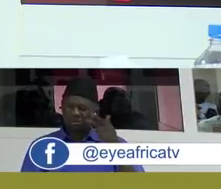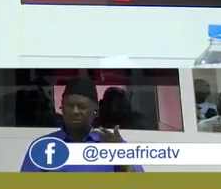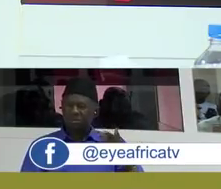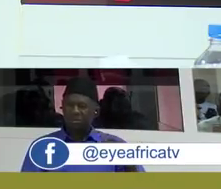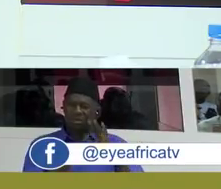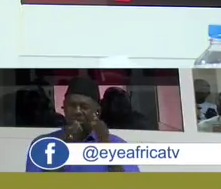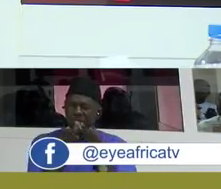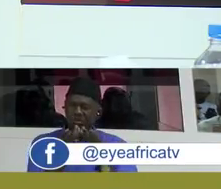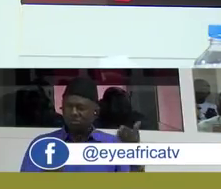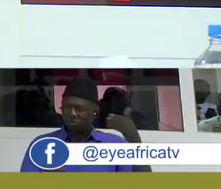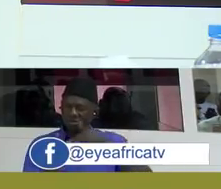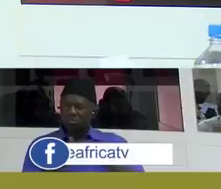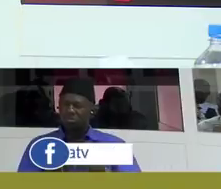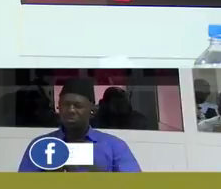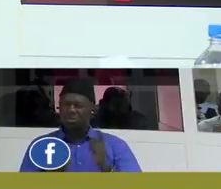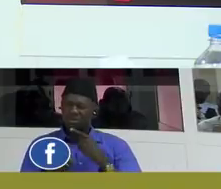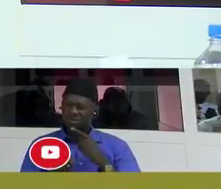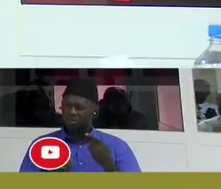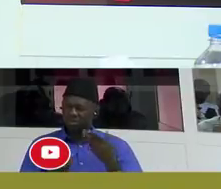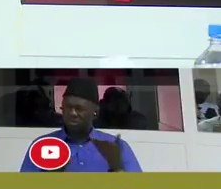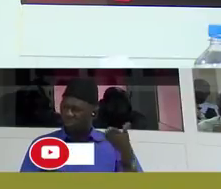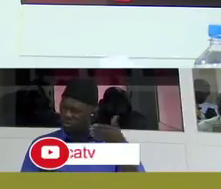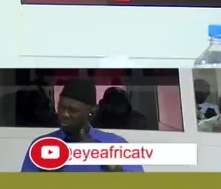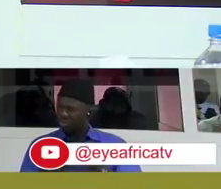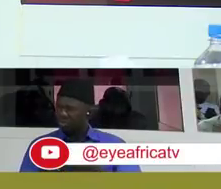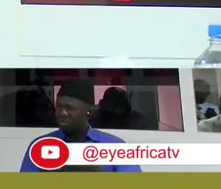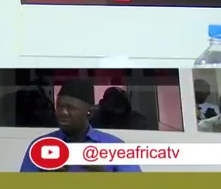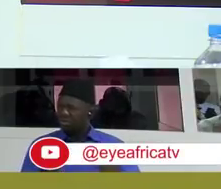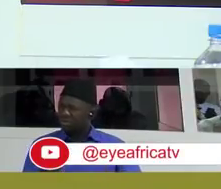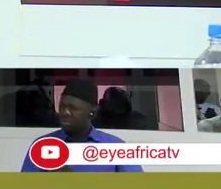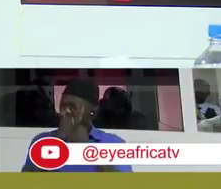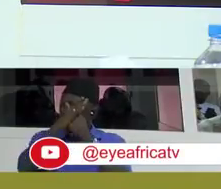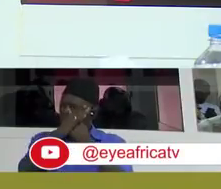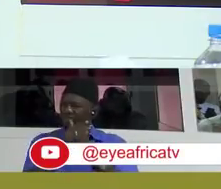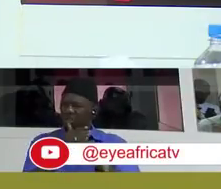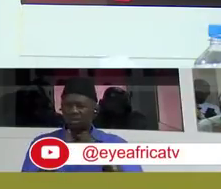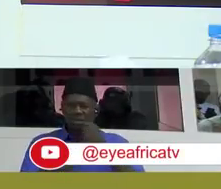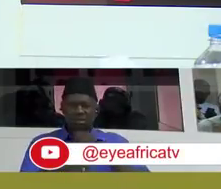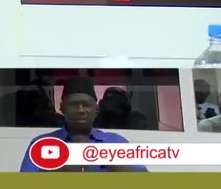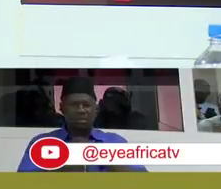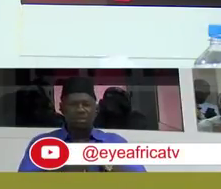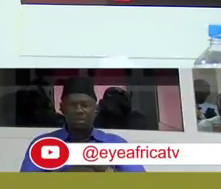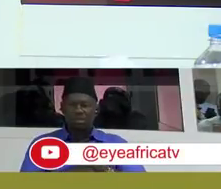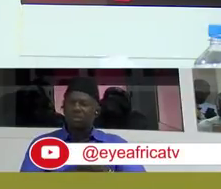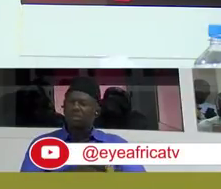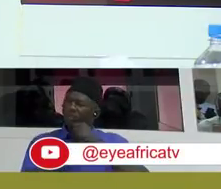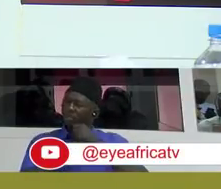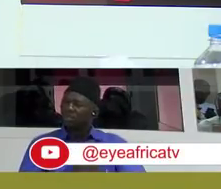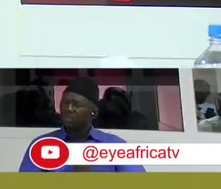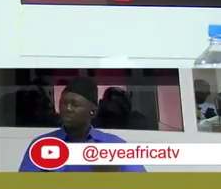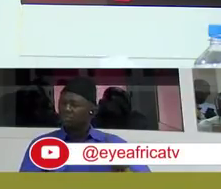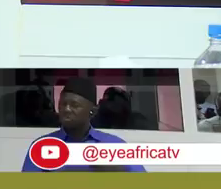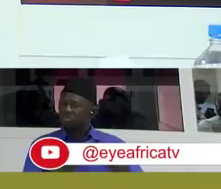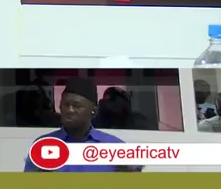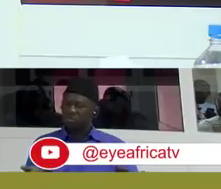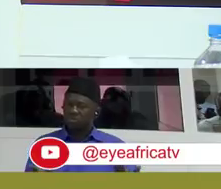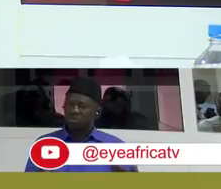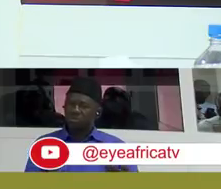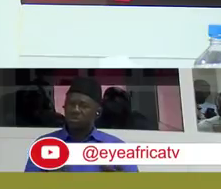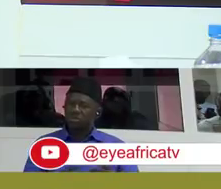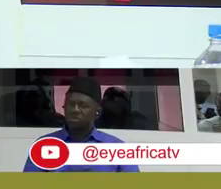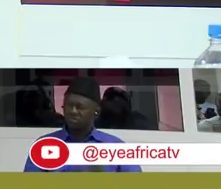and attack Christianity? It seems so. And until he had an